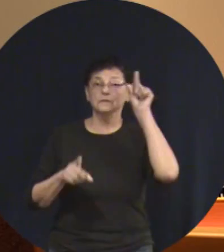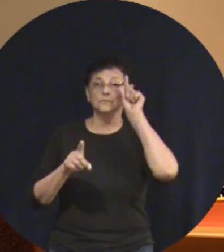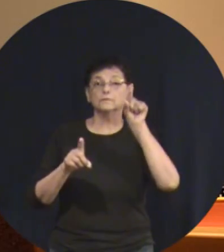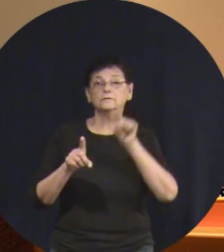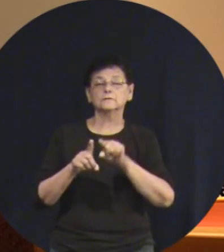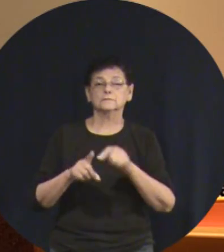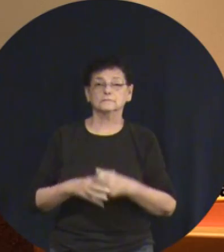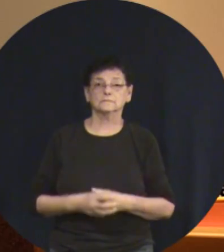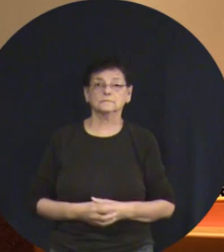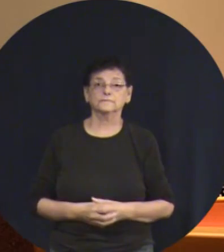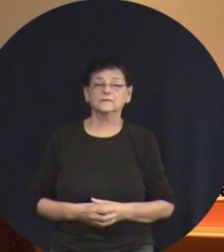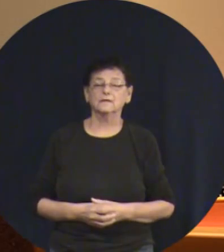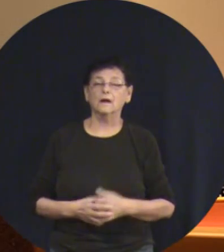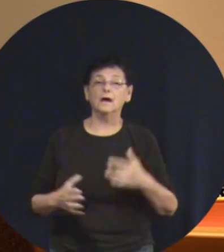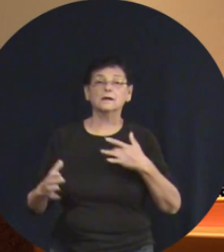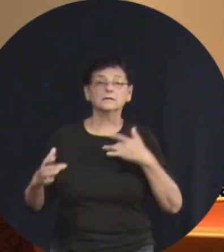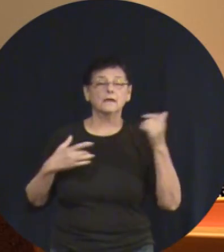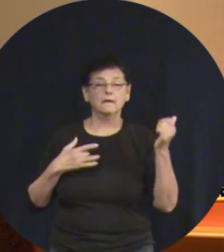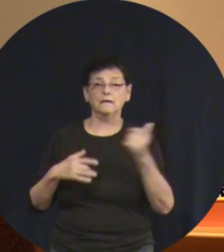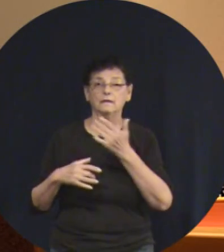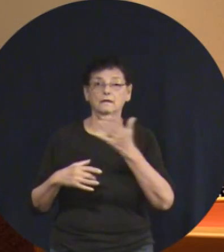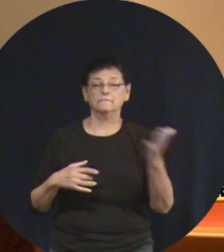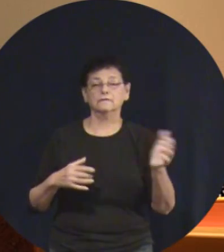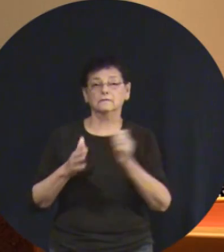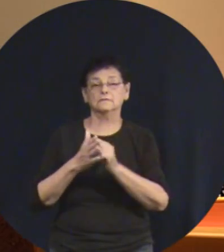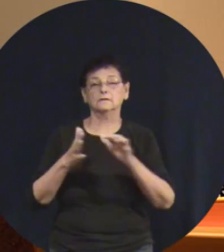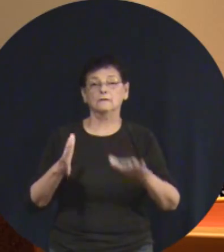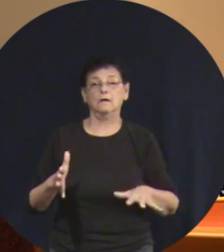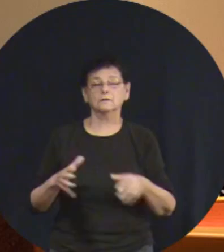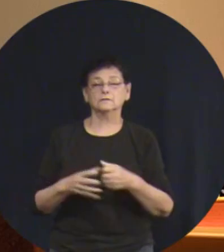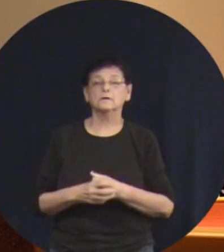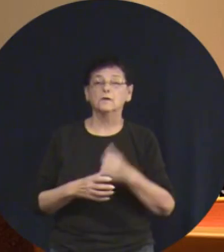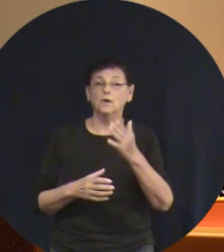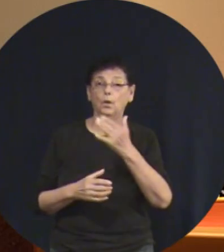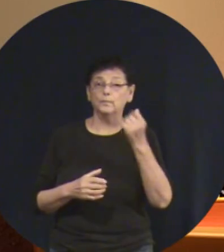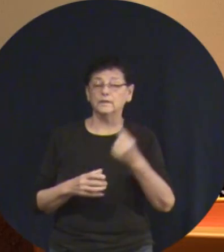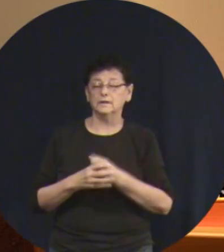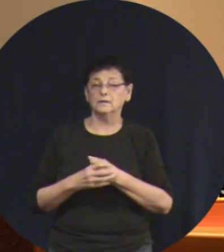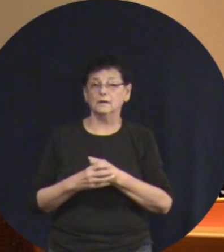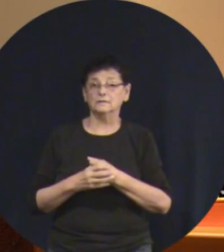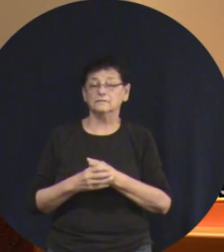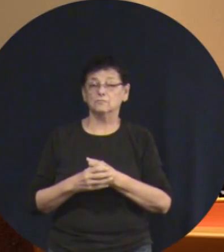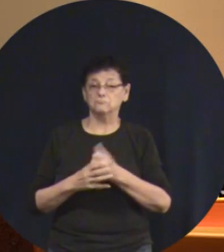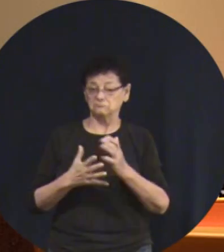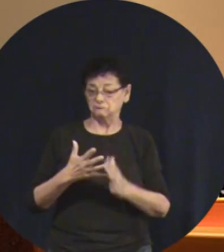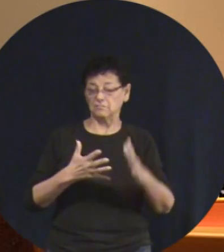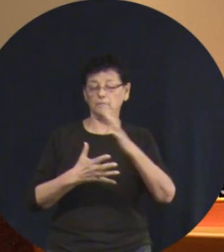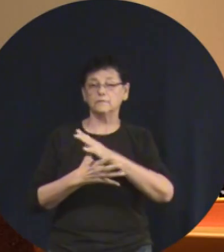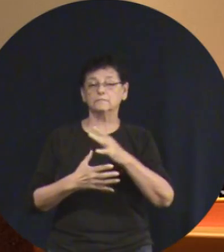Brothers and sisters, I consider everything as a loss because